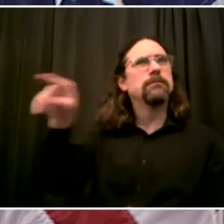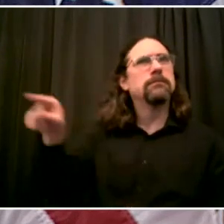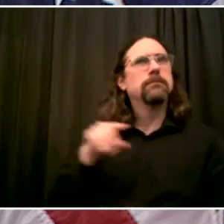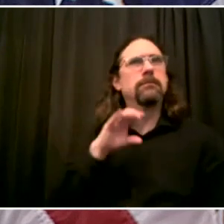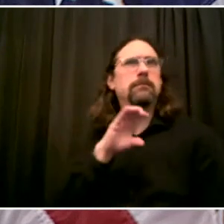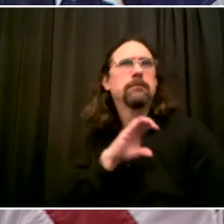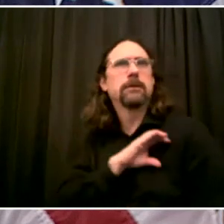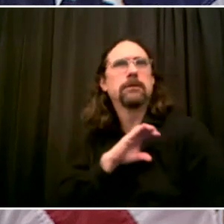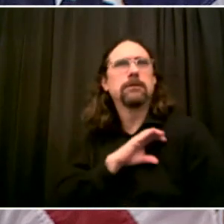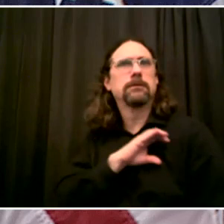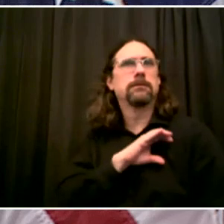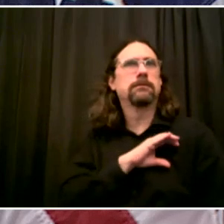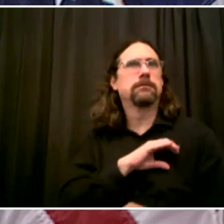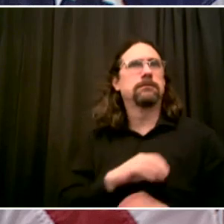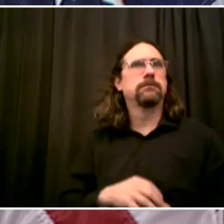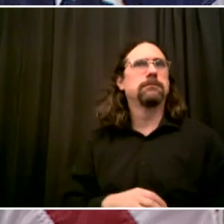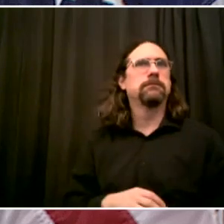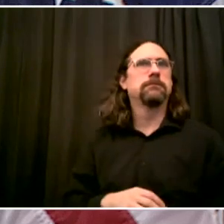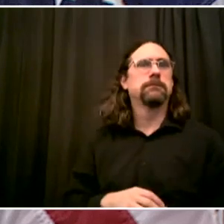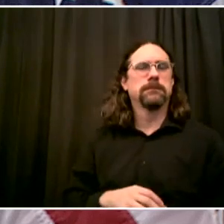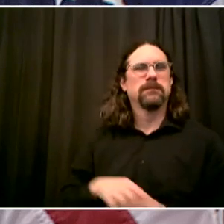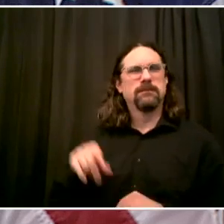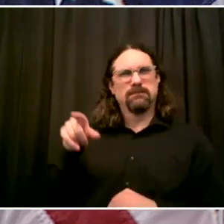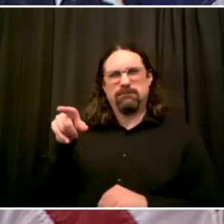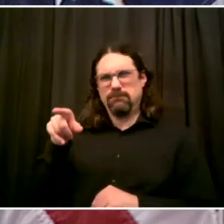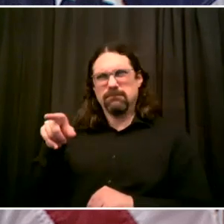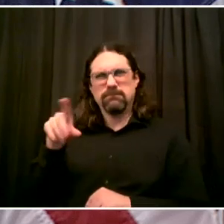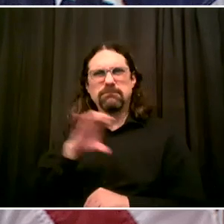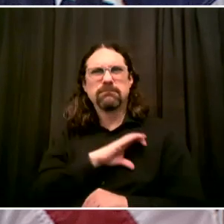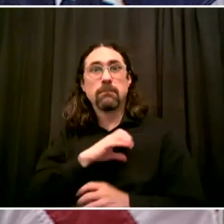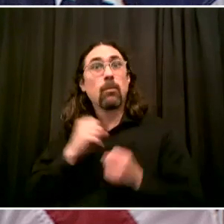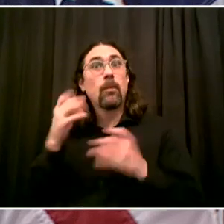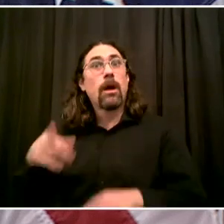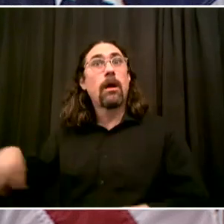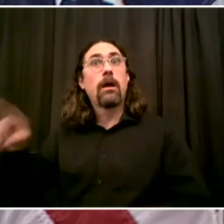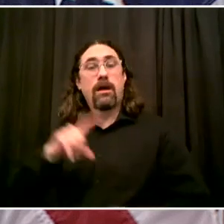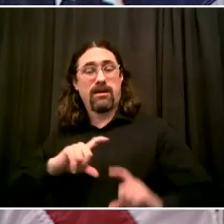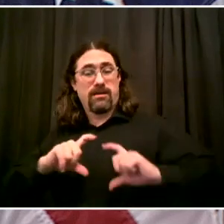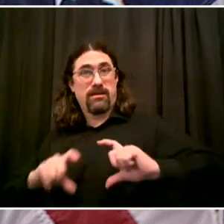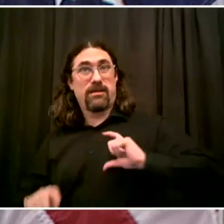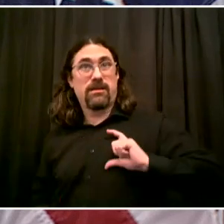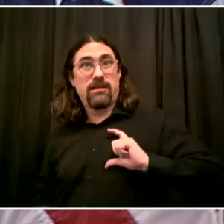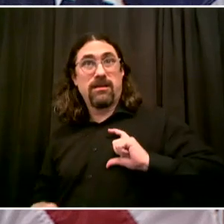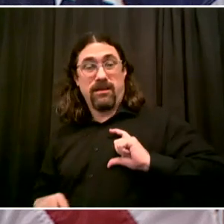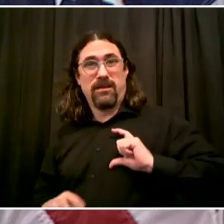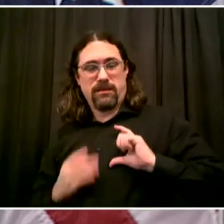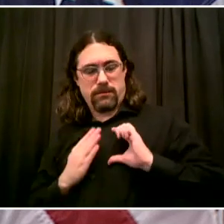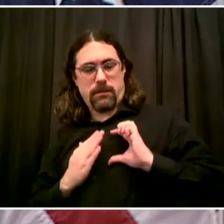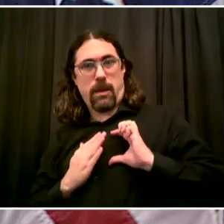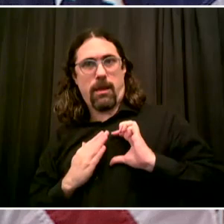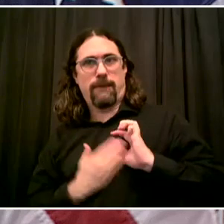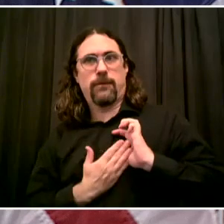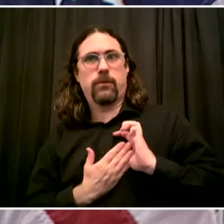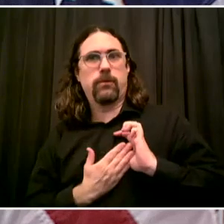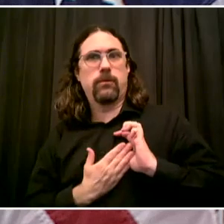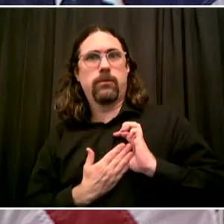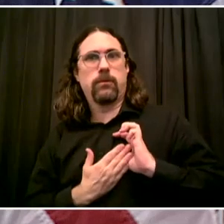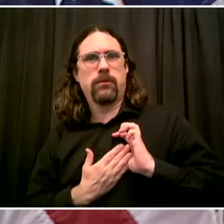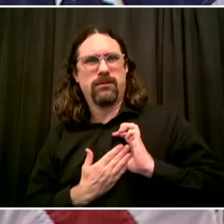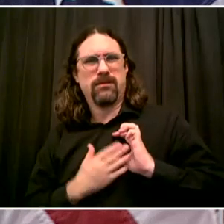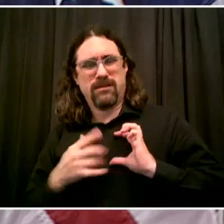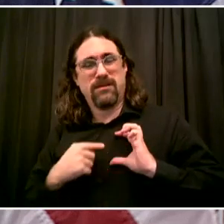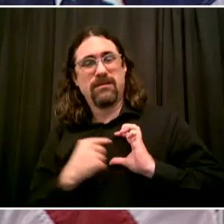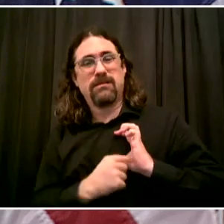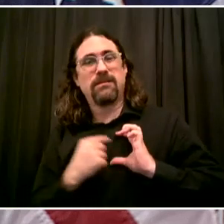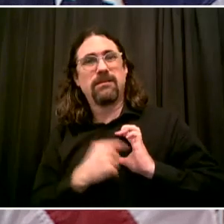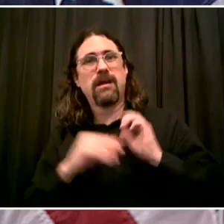and their names are covered up. So if you can explain. And then secondly, there's been calls across the city on various sides